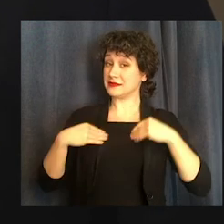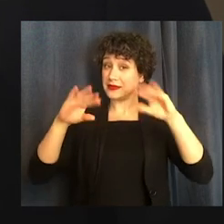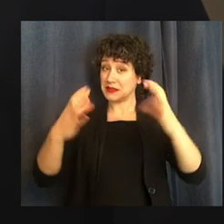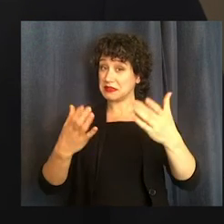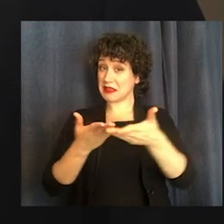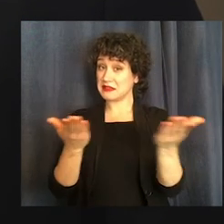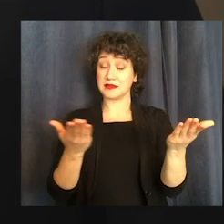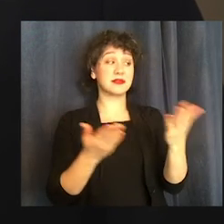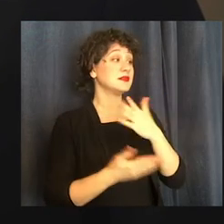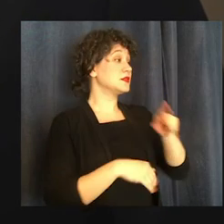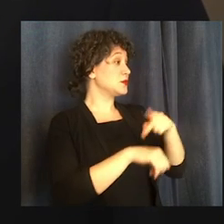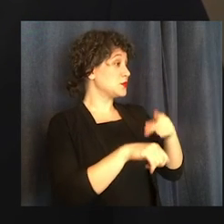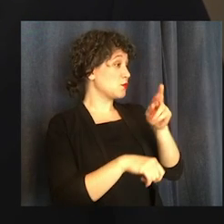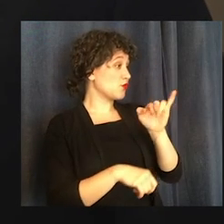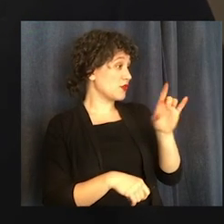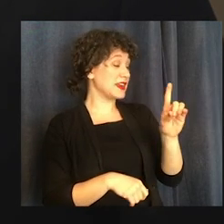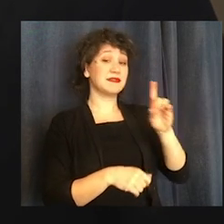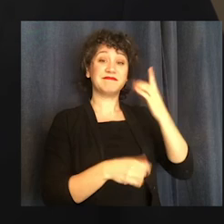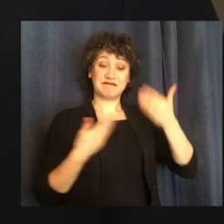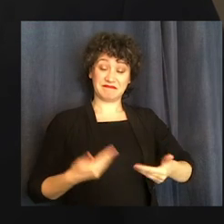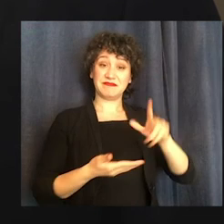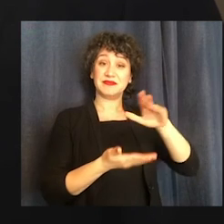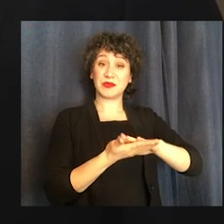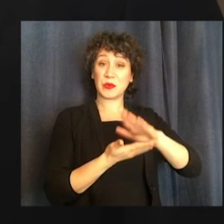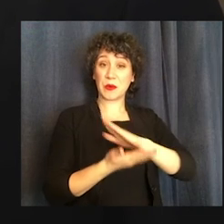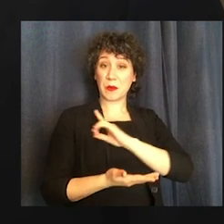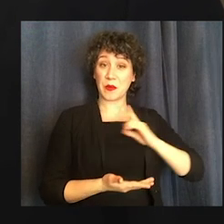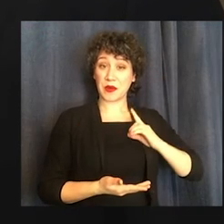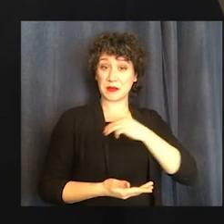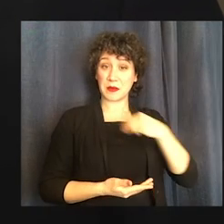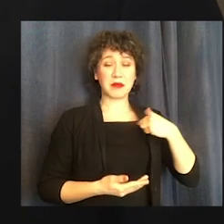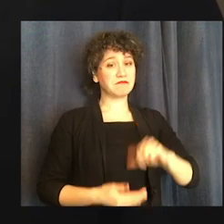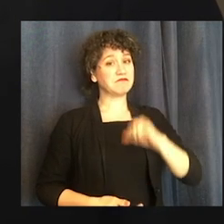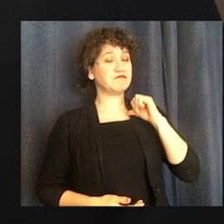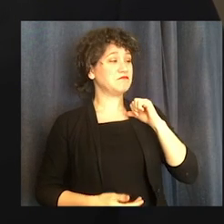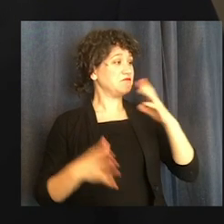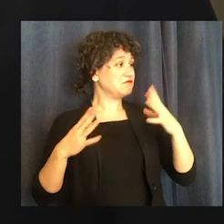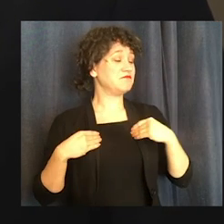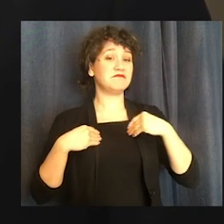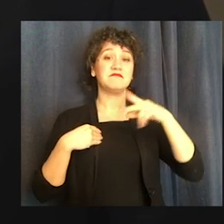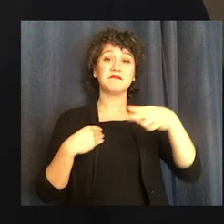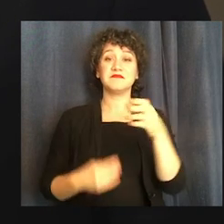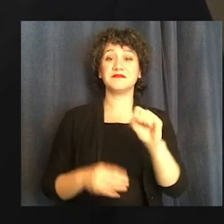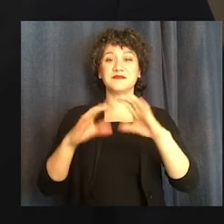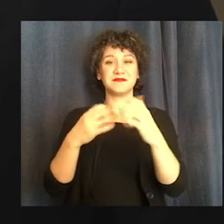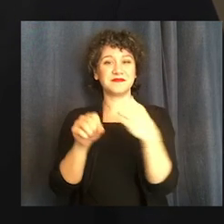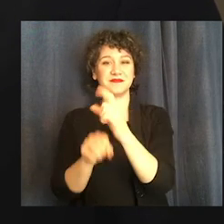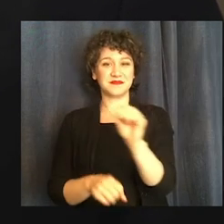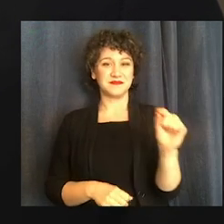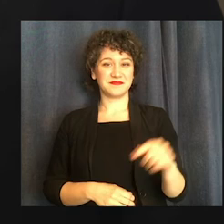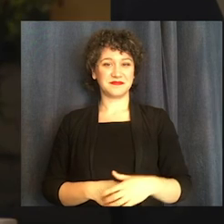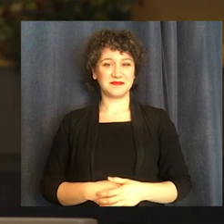class? Principal Reed, as a school board member of the Matanuska Susitna Borough School District, I hereby proudly accept the Palmer High School Class of